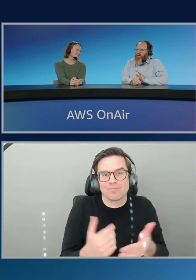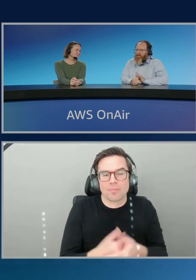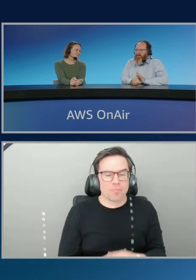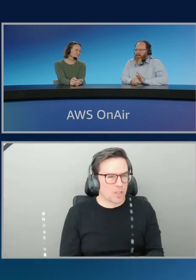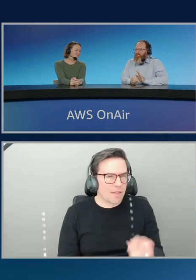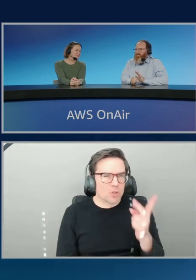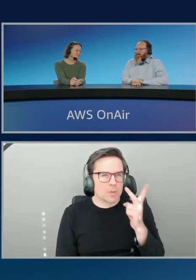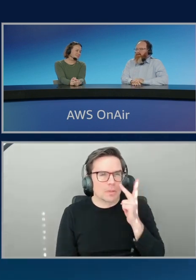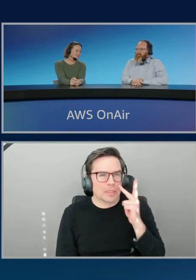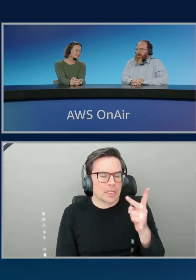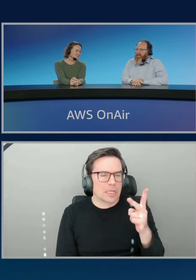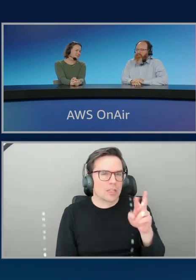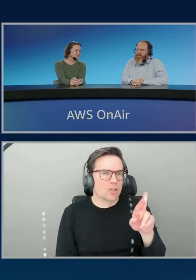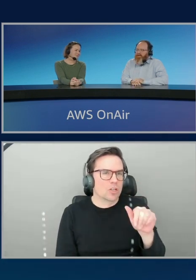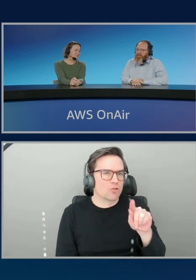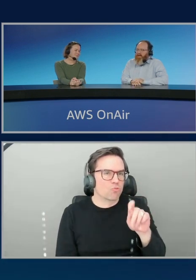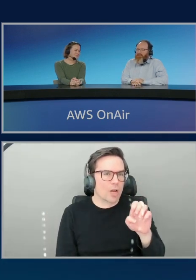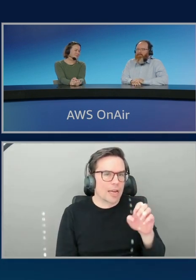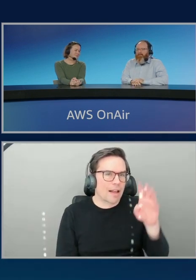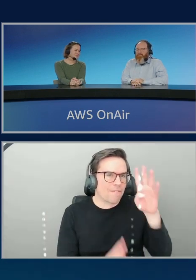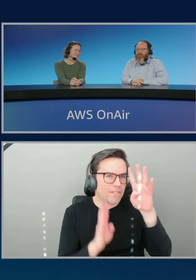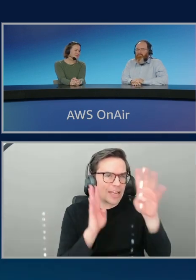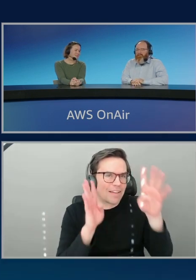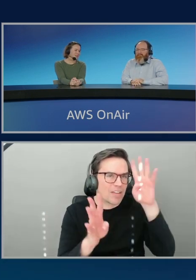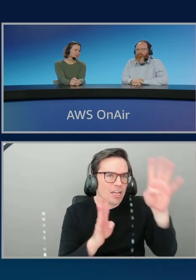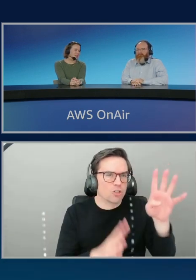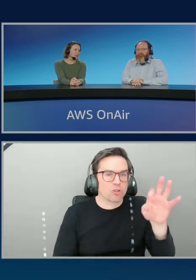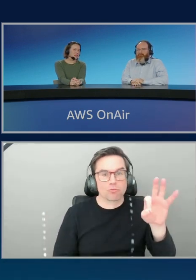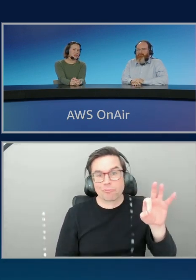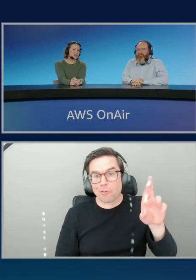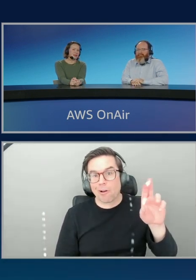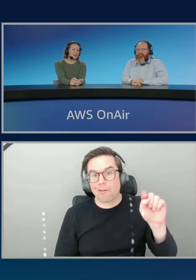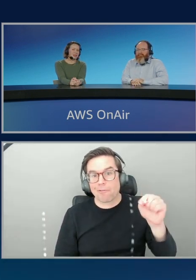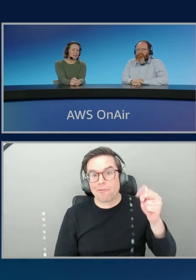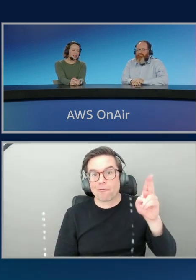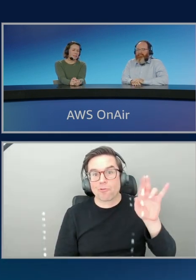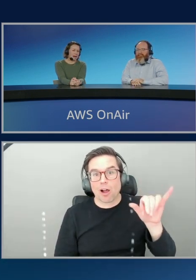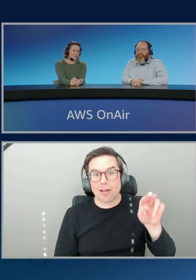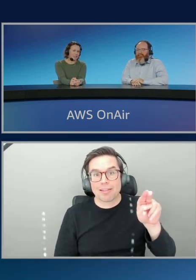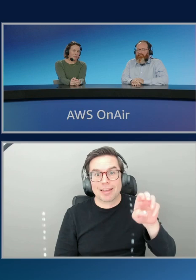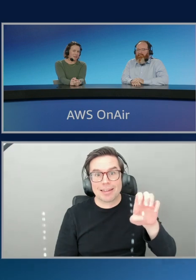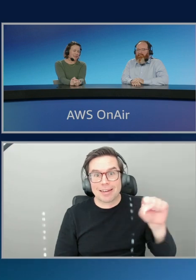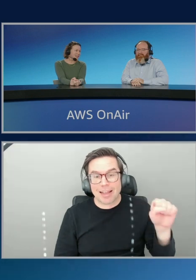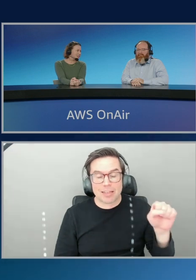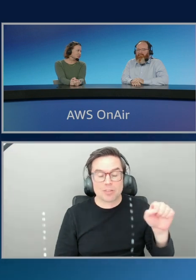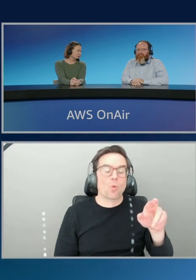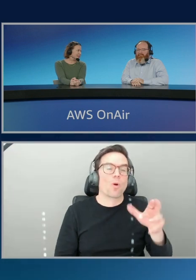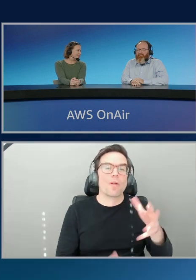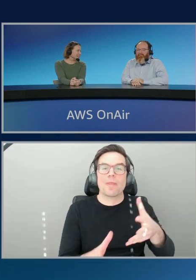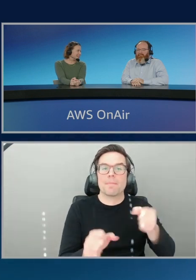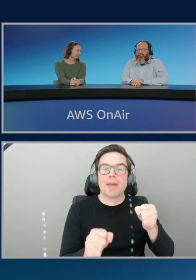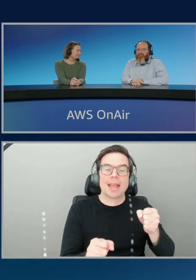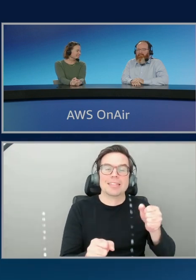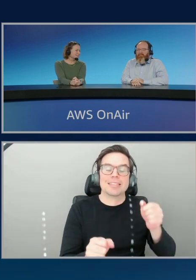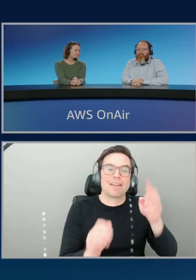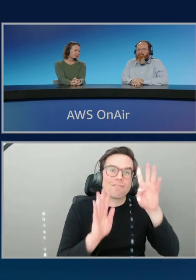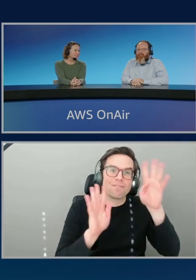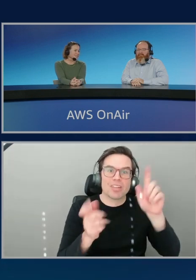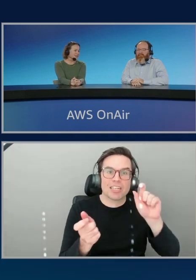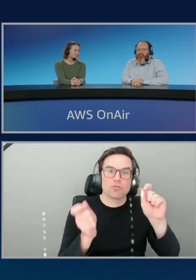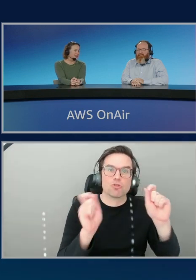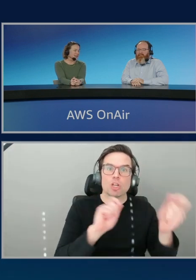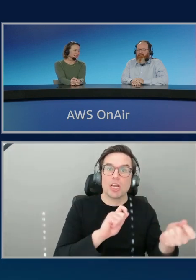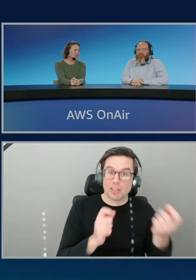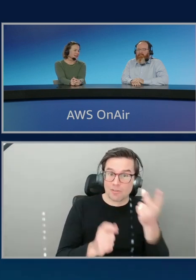or frothiness or pace of change happen before? Not in my time in the industry. I think it definitely